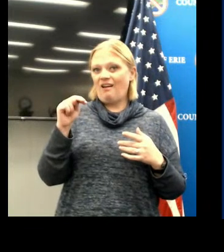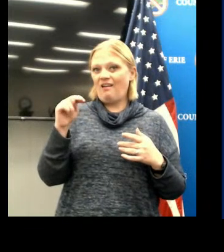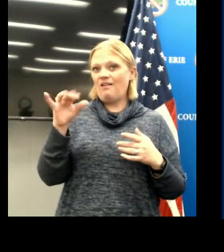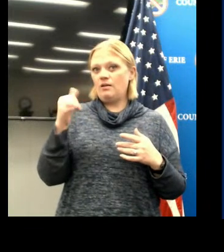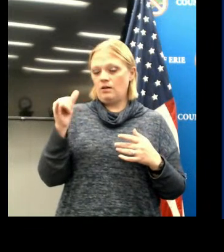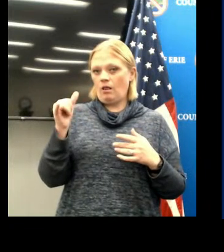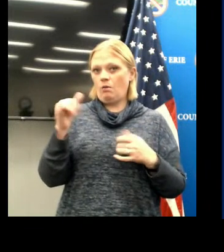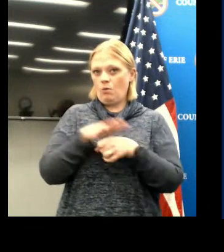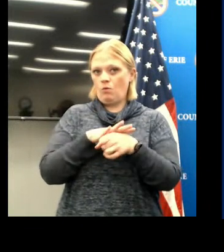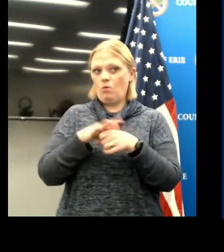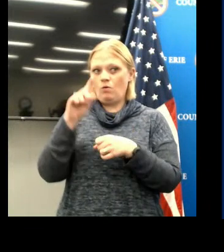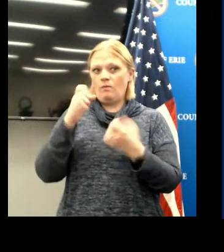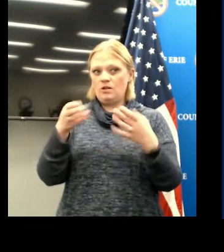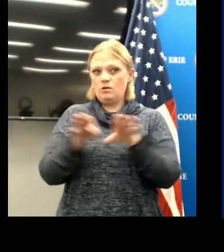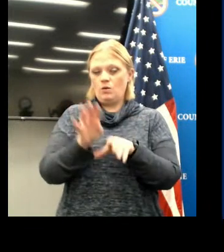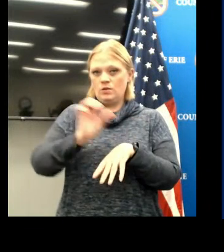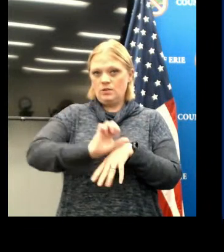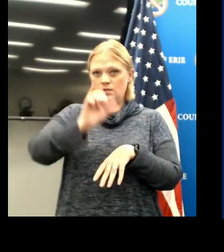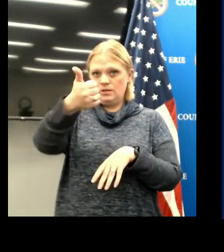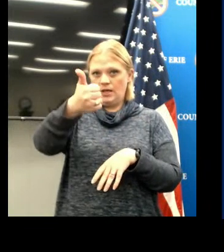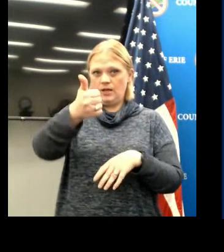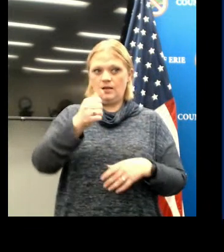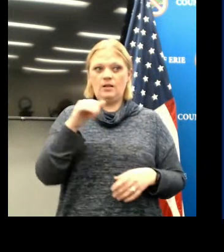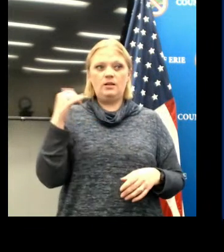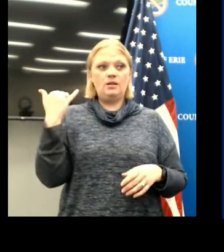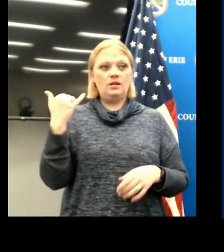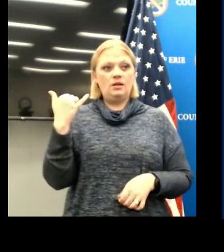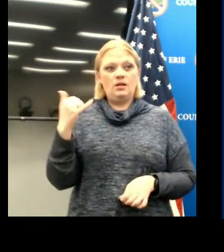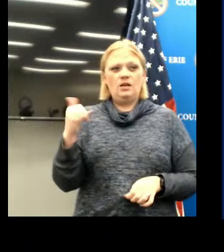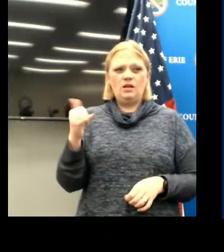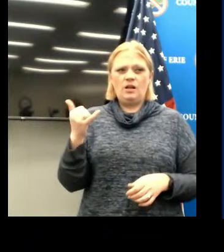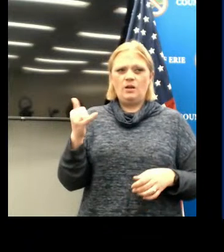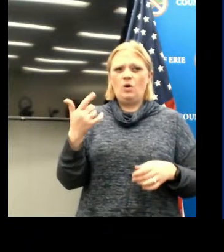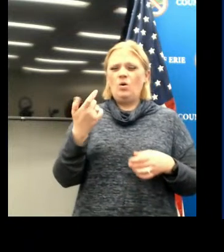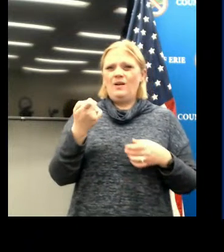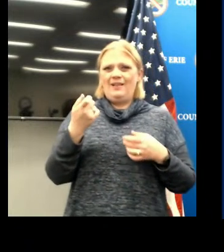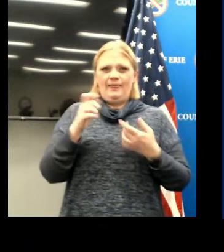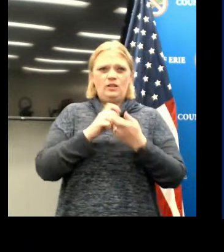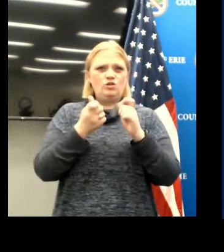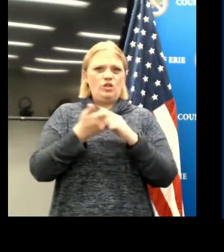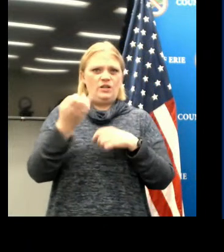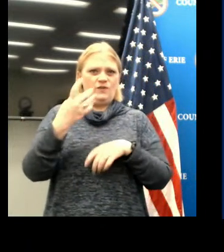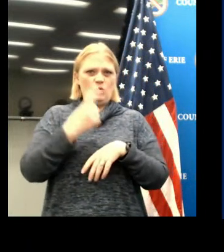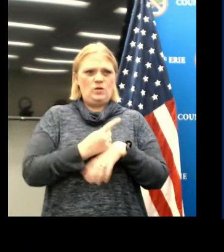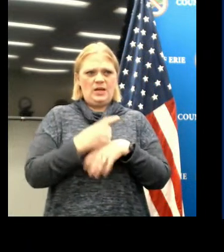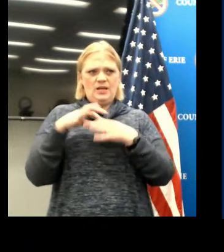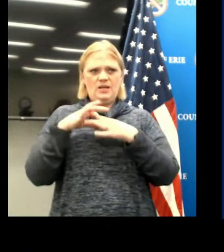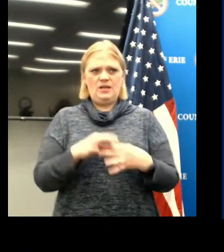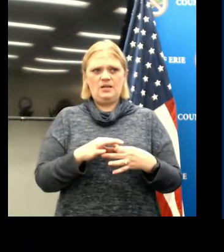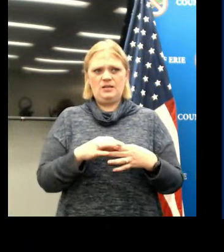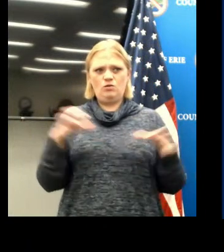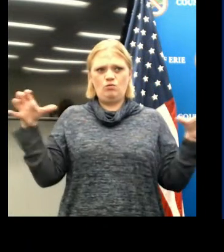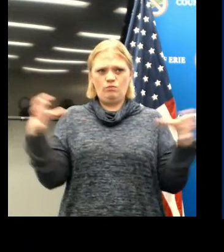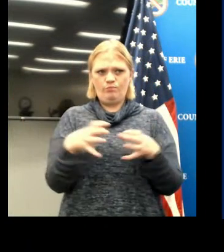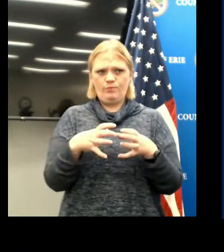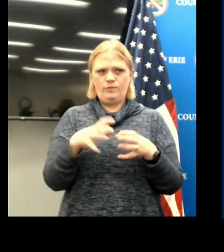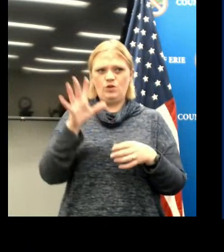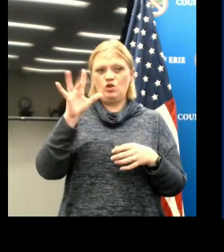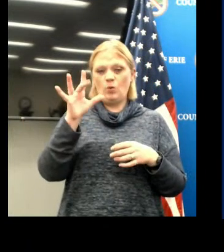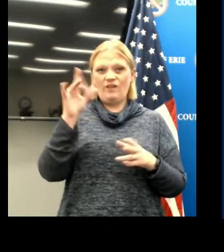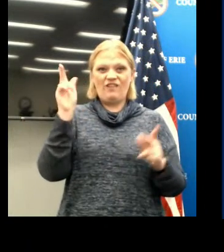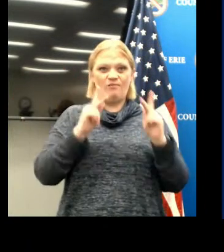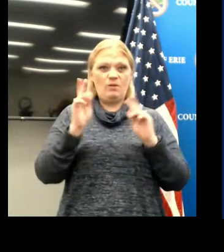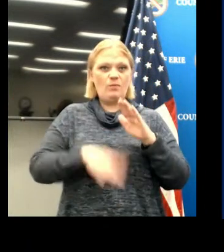zones in Erie County must close at 10. The yellow cluster, they've made a little change in the last few days with regards to gatherings. 25